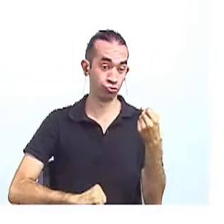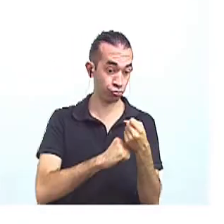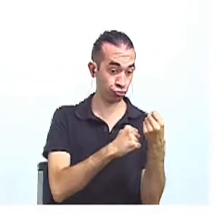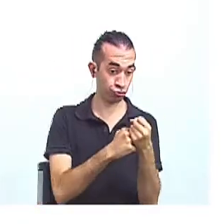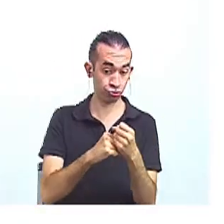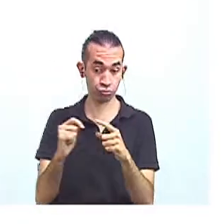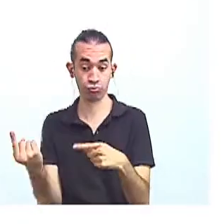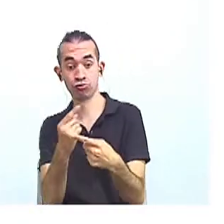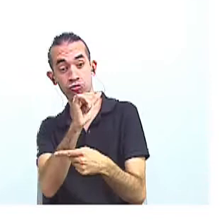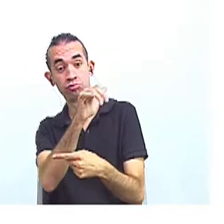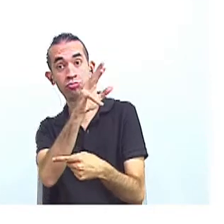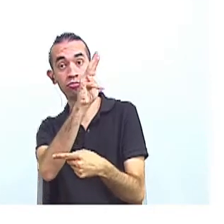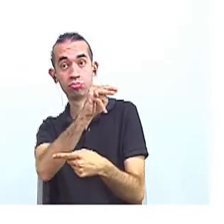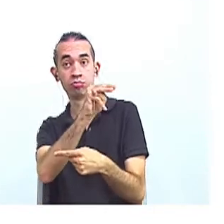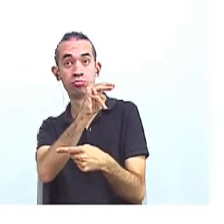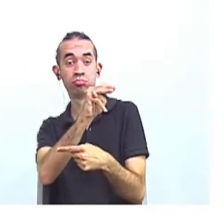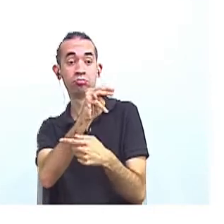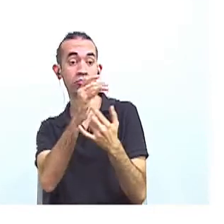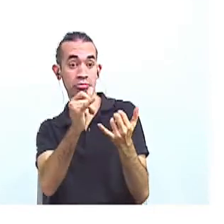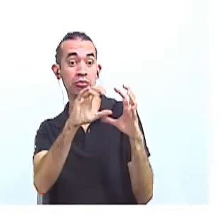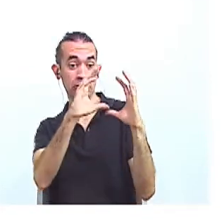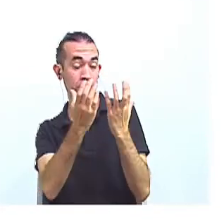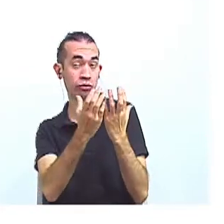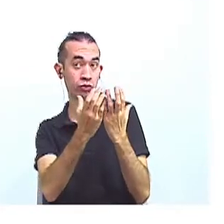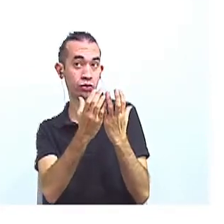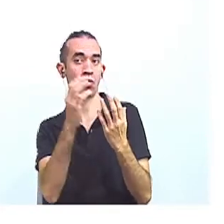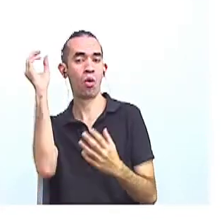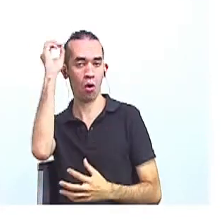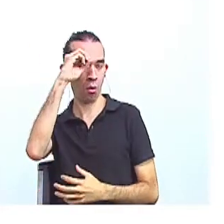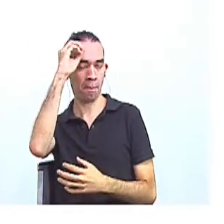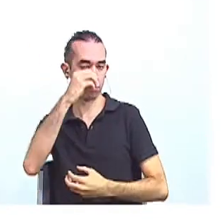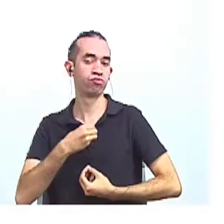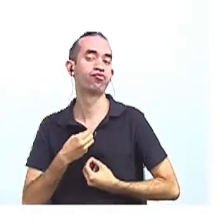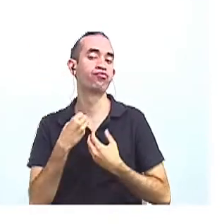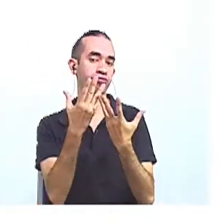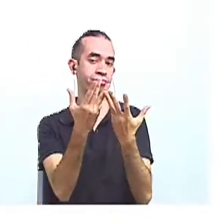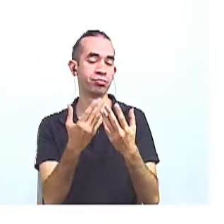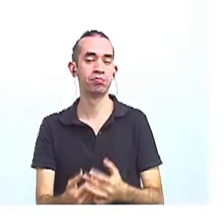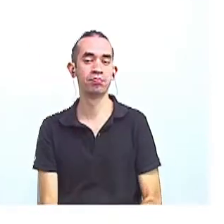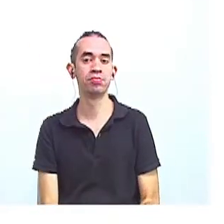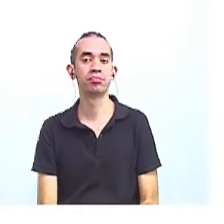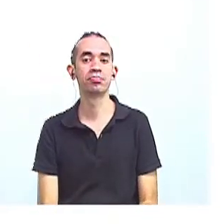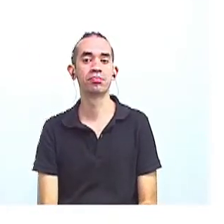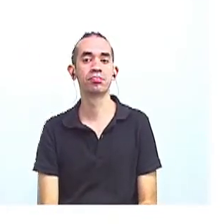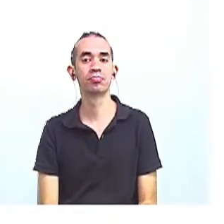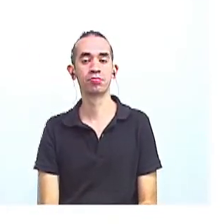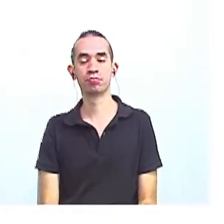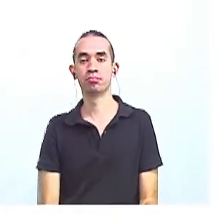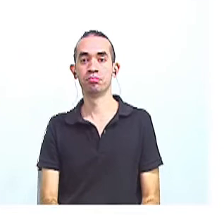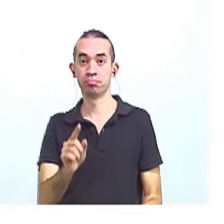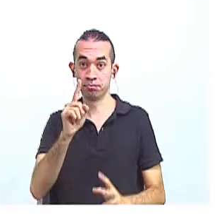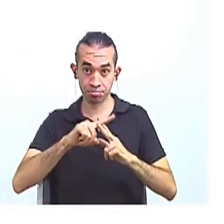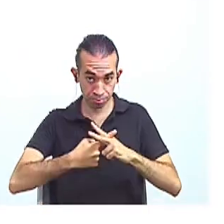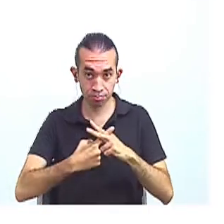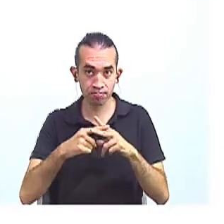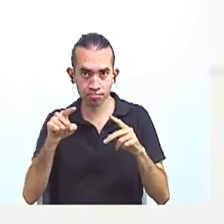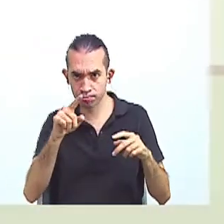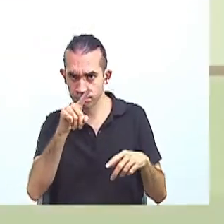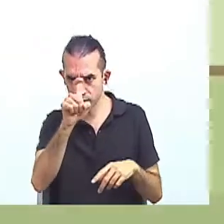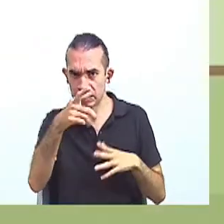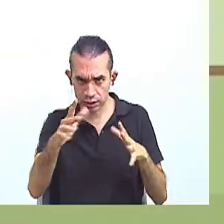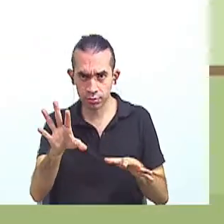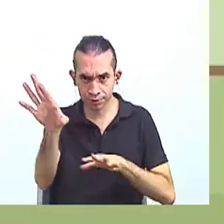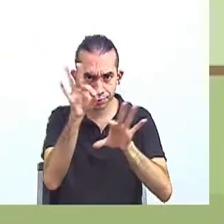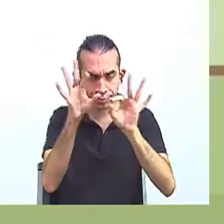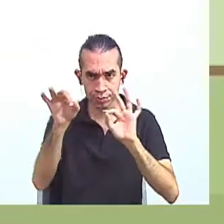the pros and cons of STEAM in today's world. Okay? So we're about to start. Are you sure you already invited your